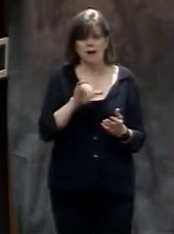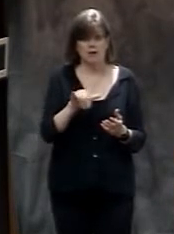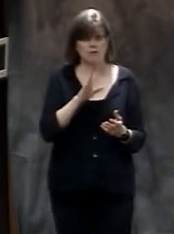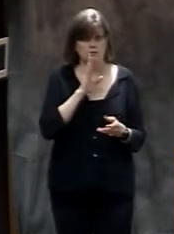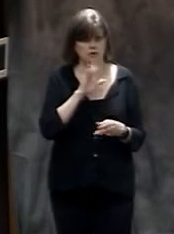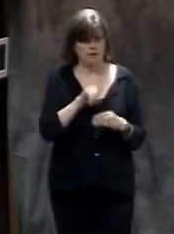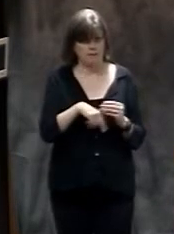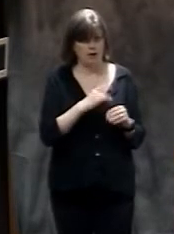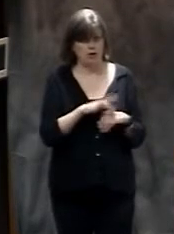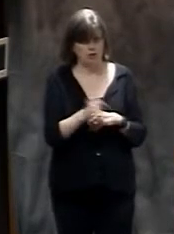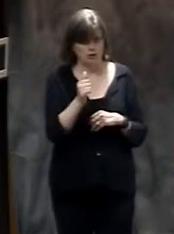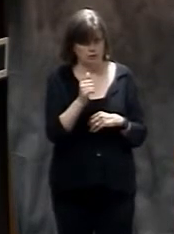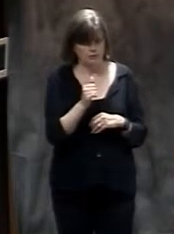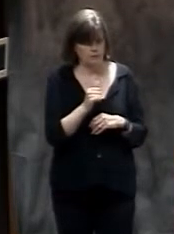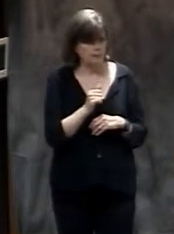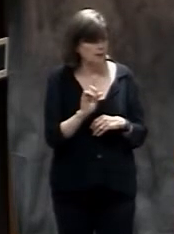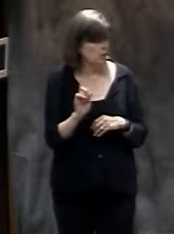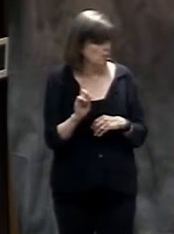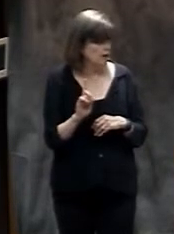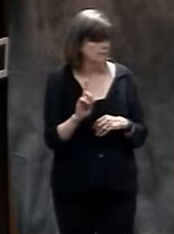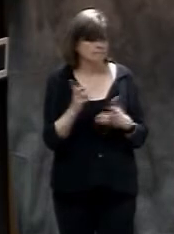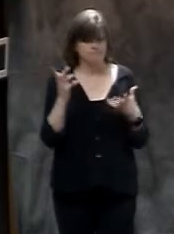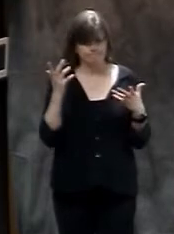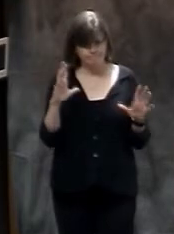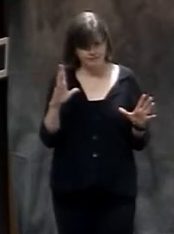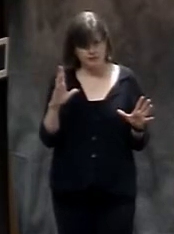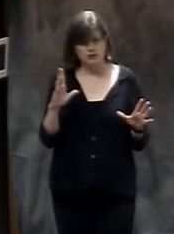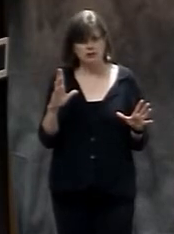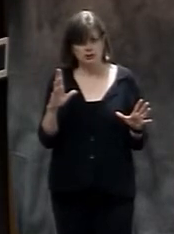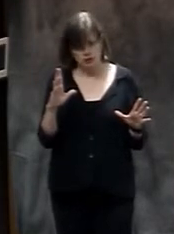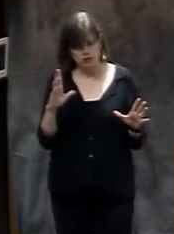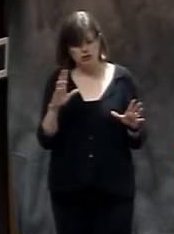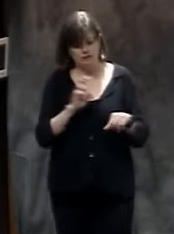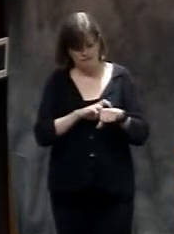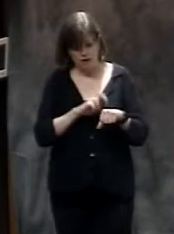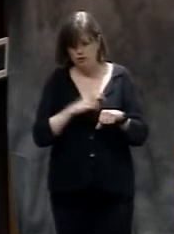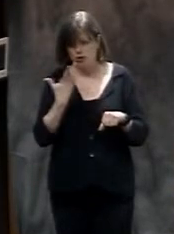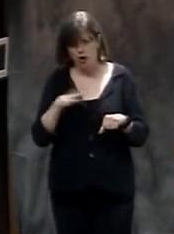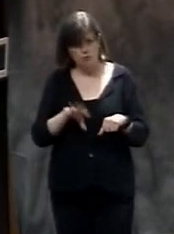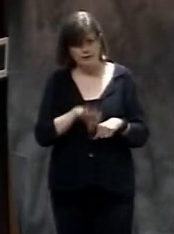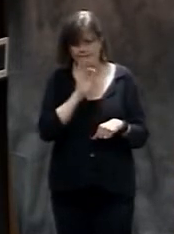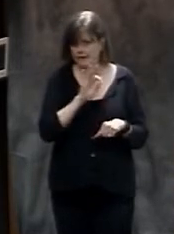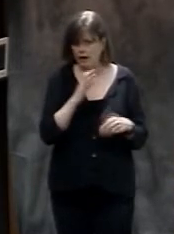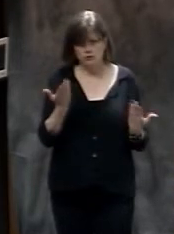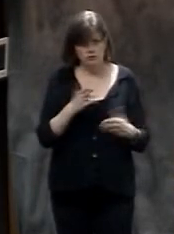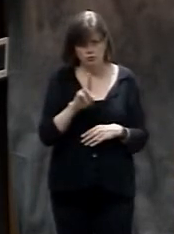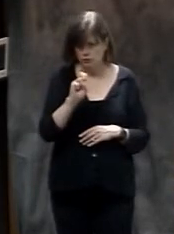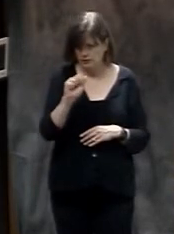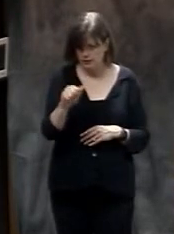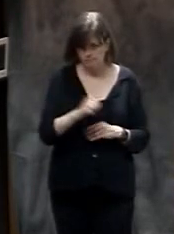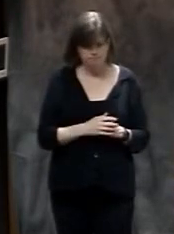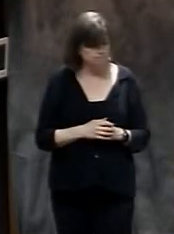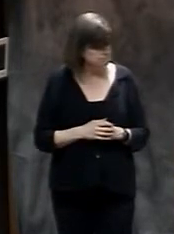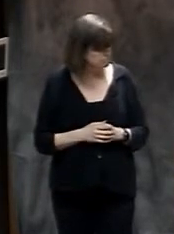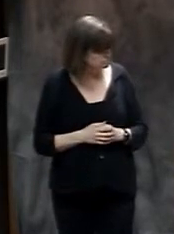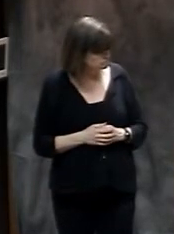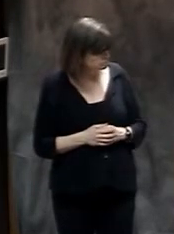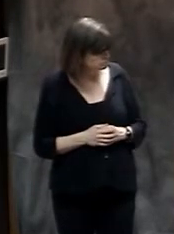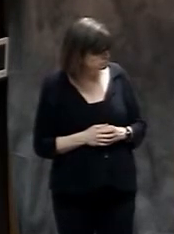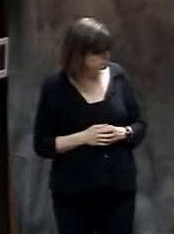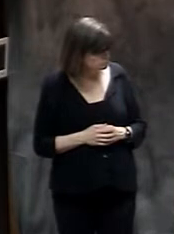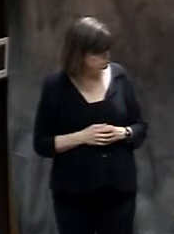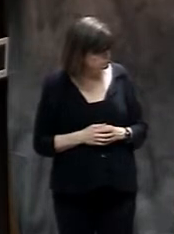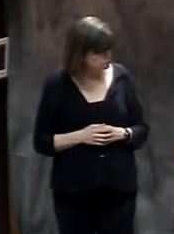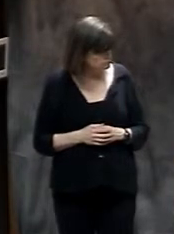briefly earlier where we have had transmission of these viruses locally in the United States. So you can see that